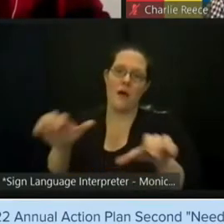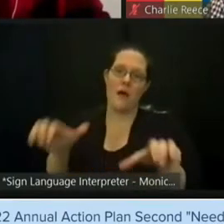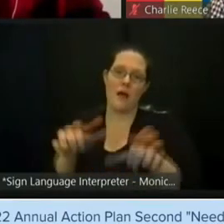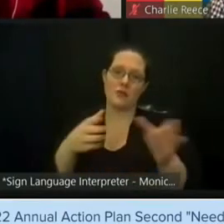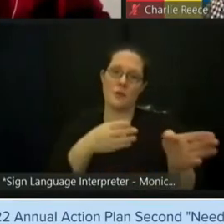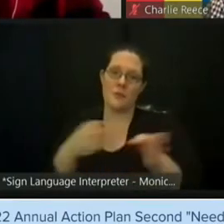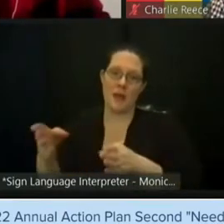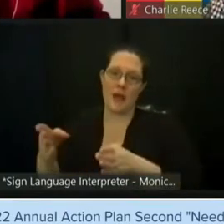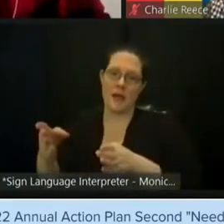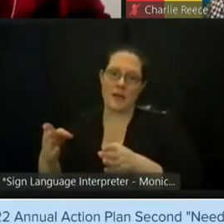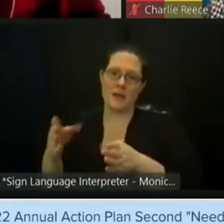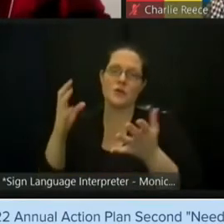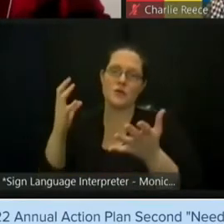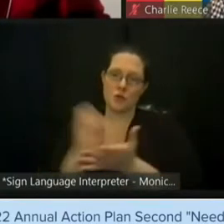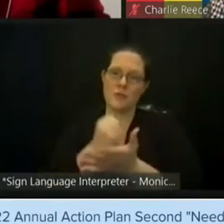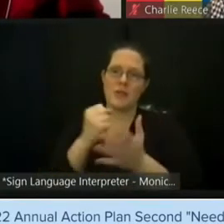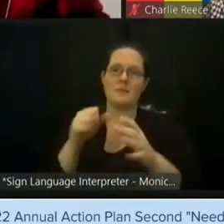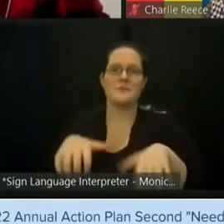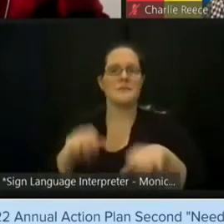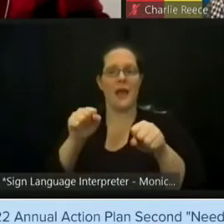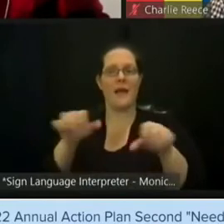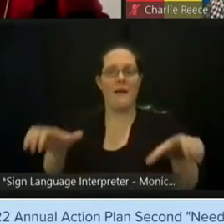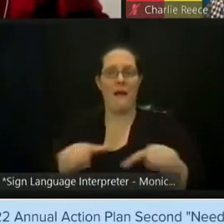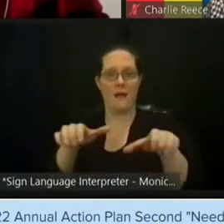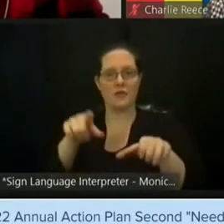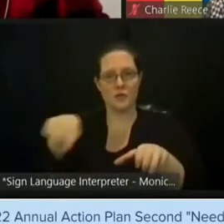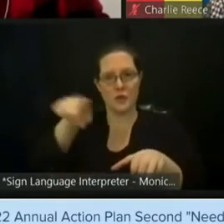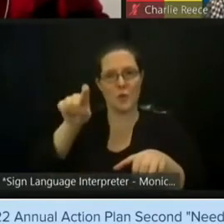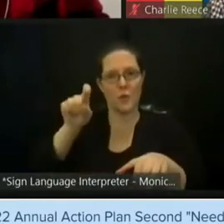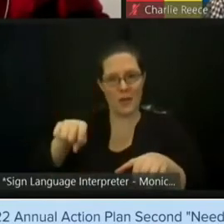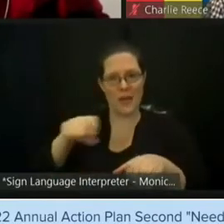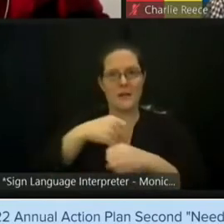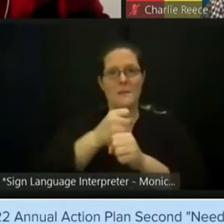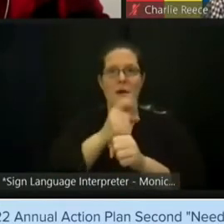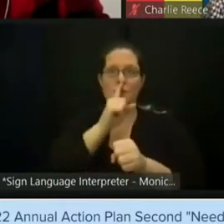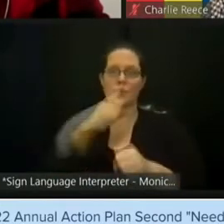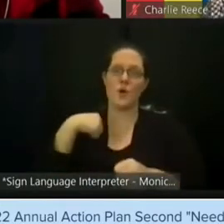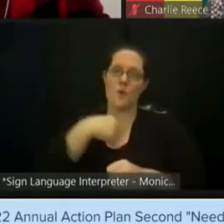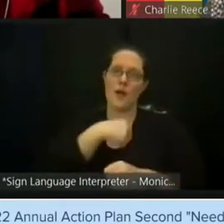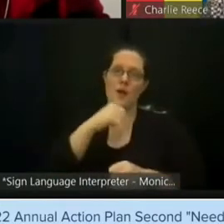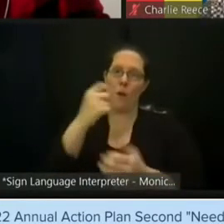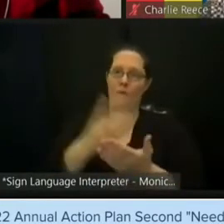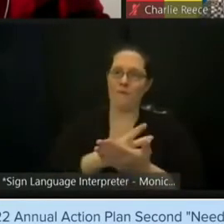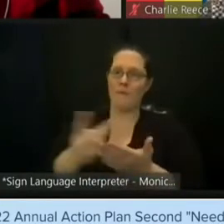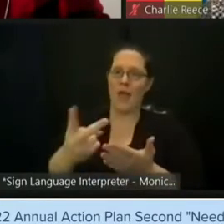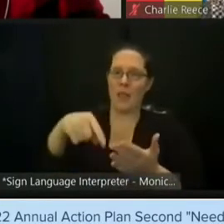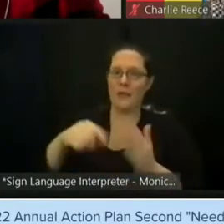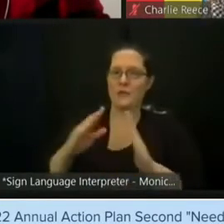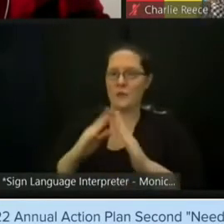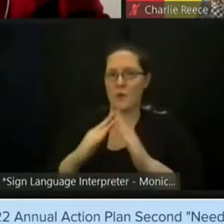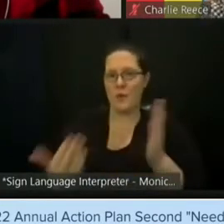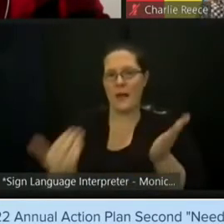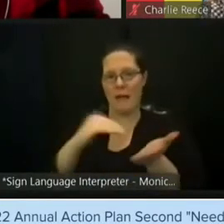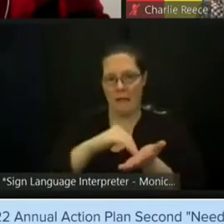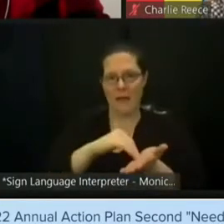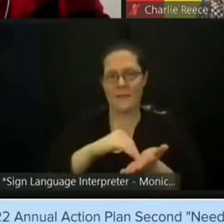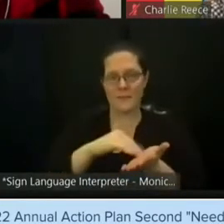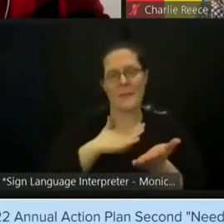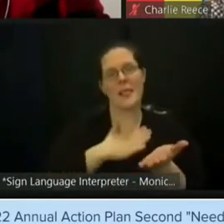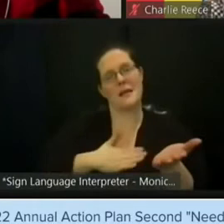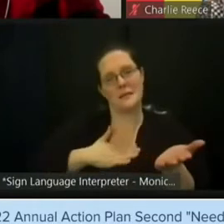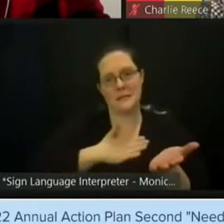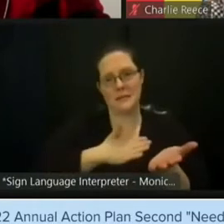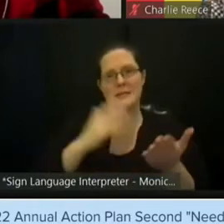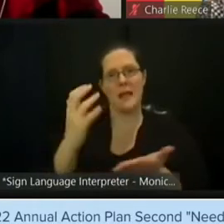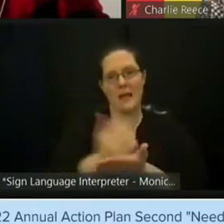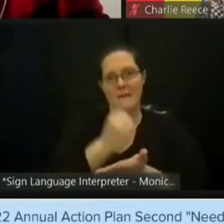to take the actions necessary so that we don't fail this community one more time. Please